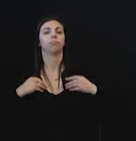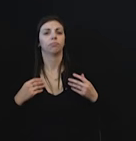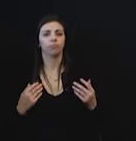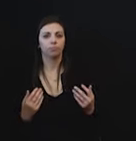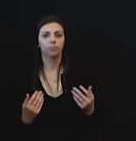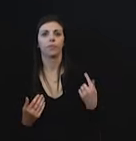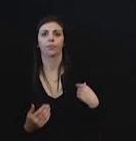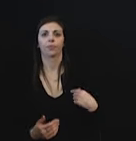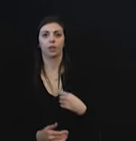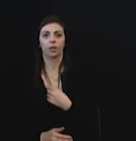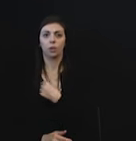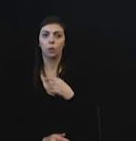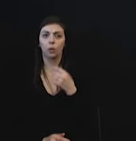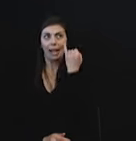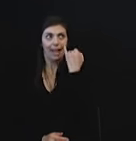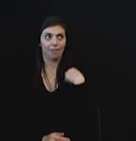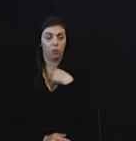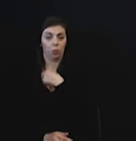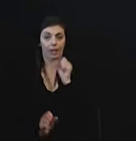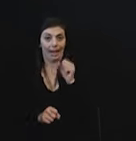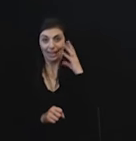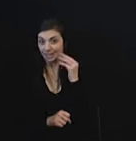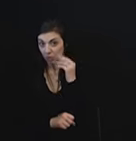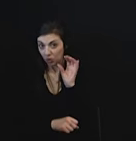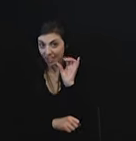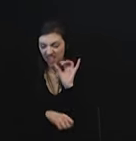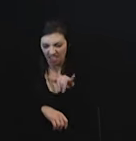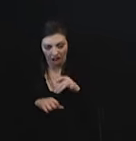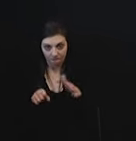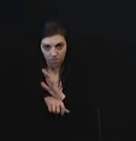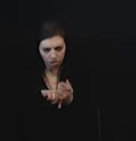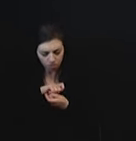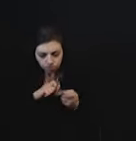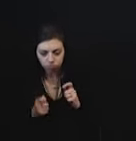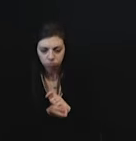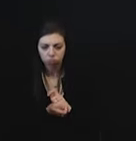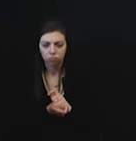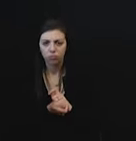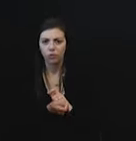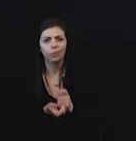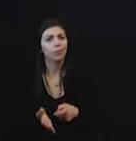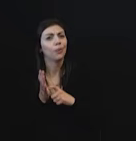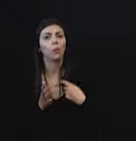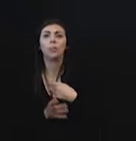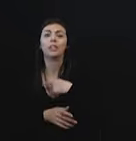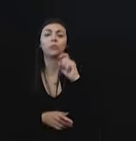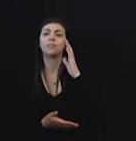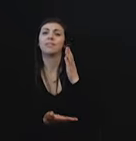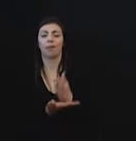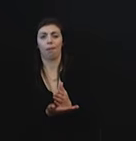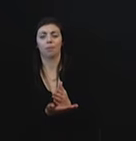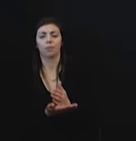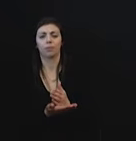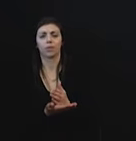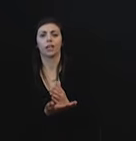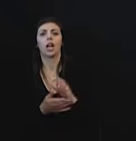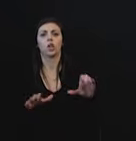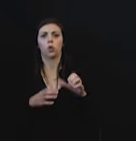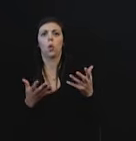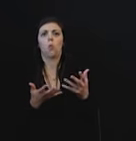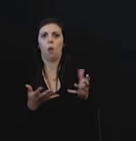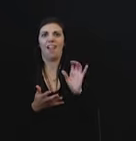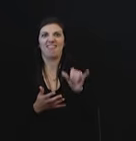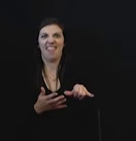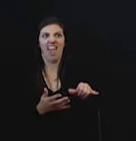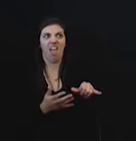If we're going to be able to experience that, we have to stop. We have to slow down, and we have to do what the demon-possessed man did.